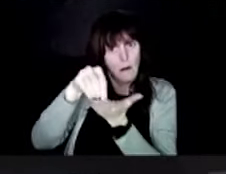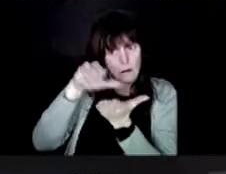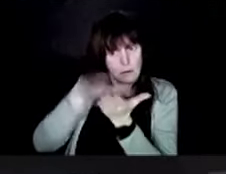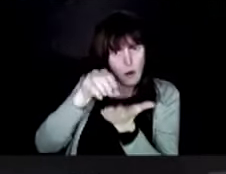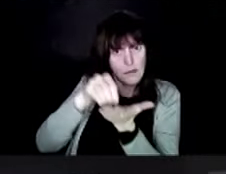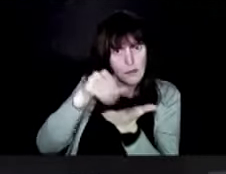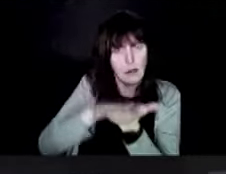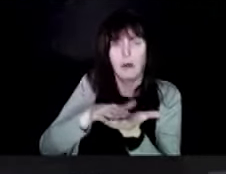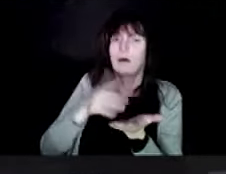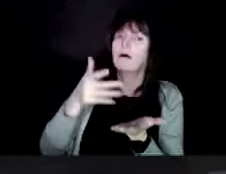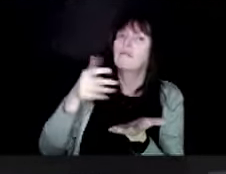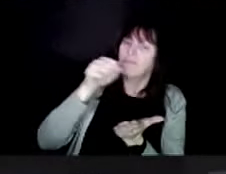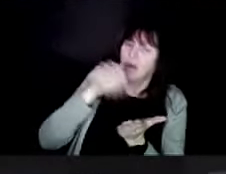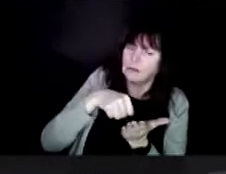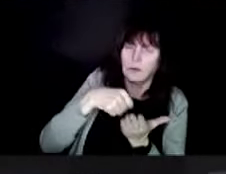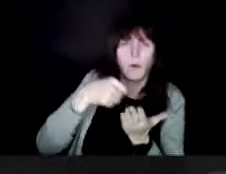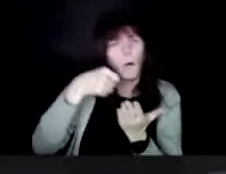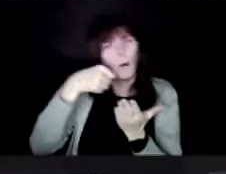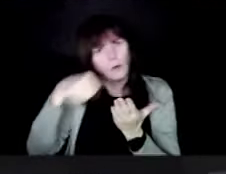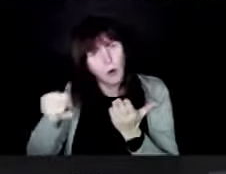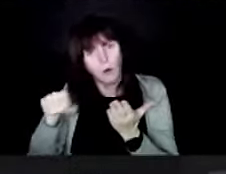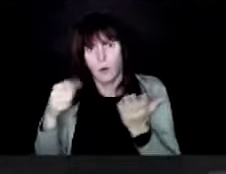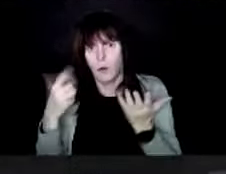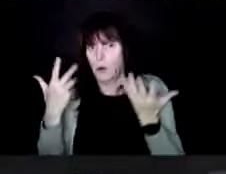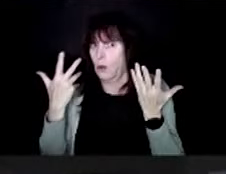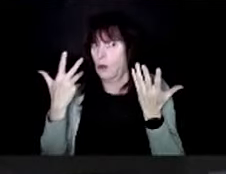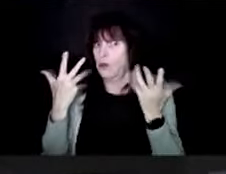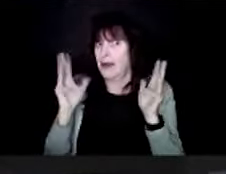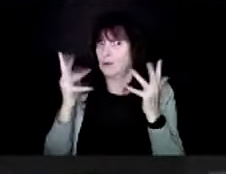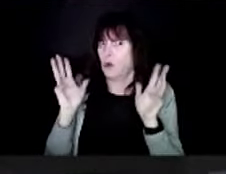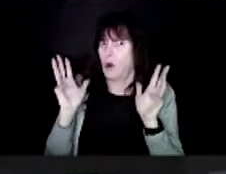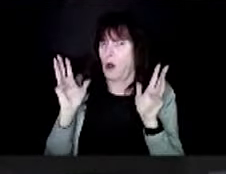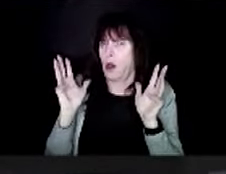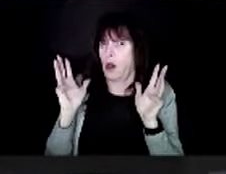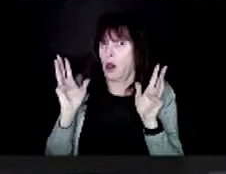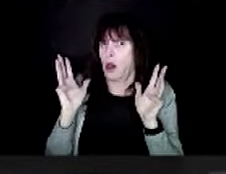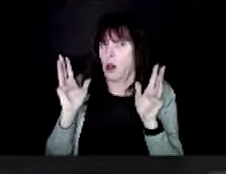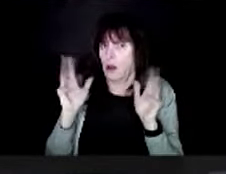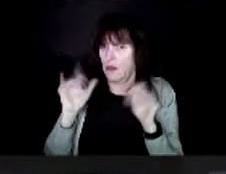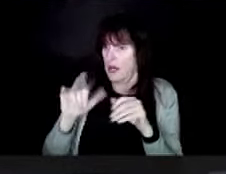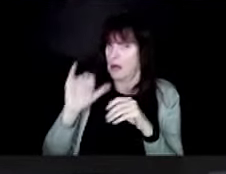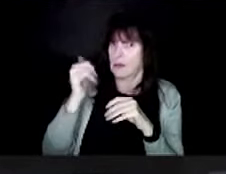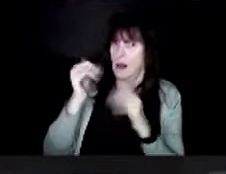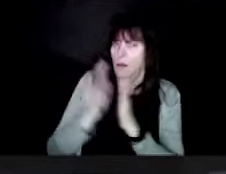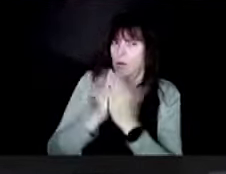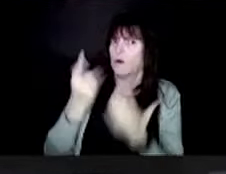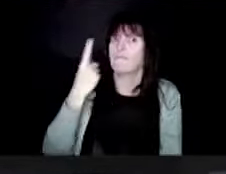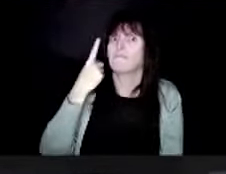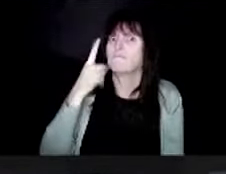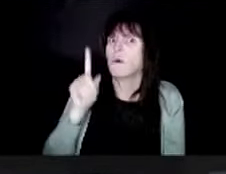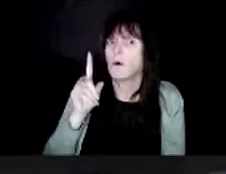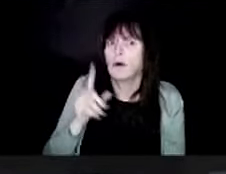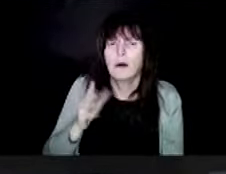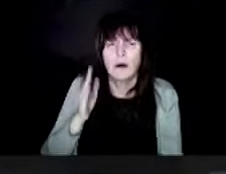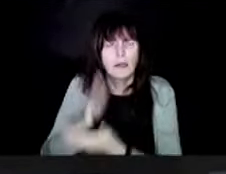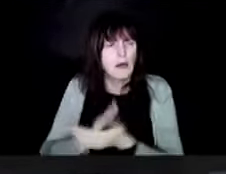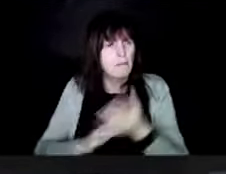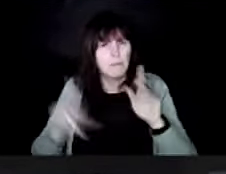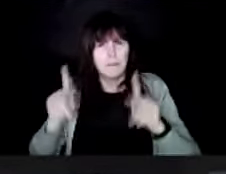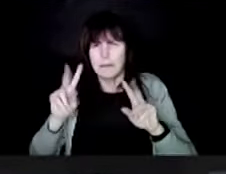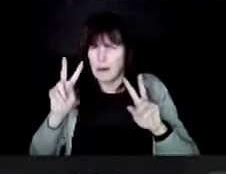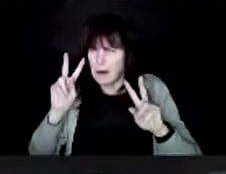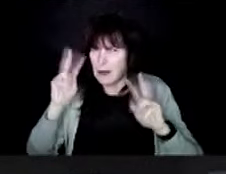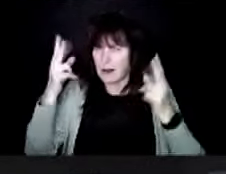some misconception of Ontario having a mandatory immunization policies. It's mandatory